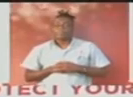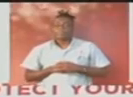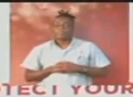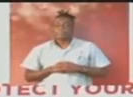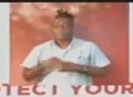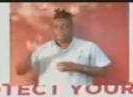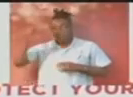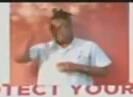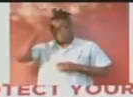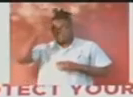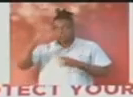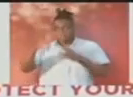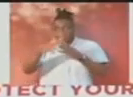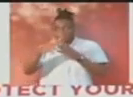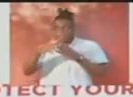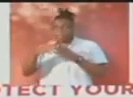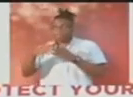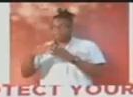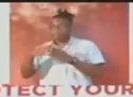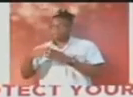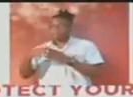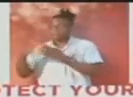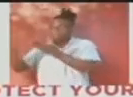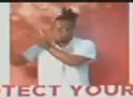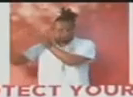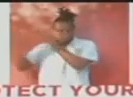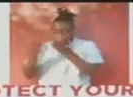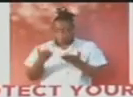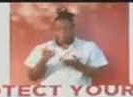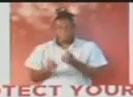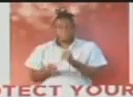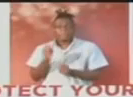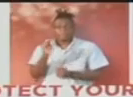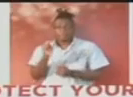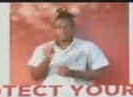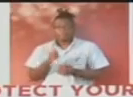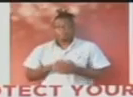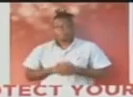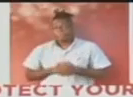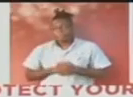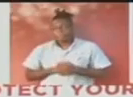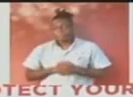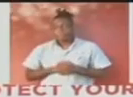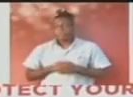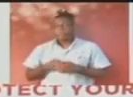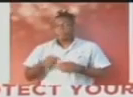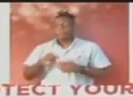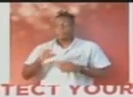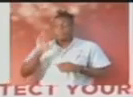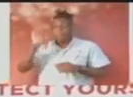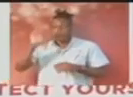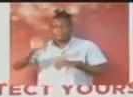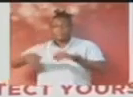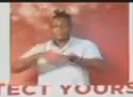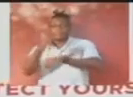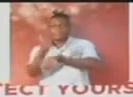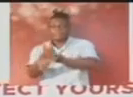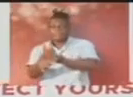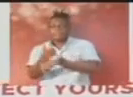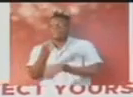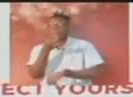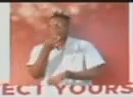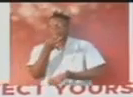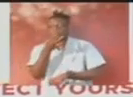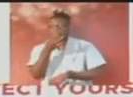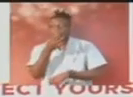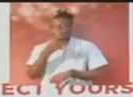outlined. As additional capacity is required, then those will be operationalized, but they're currently not operational